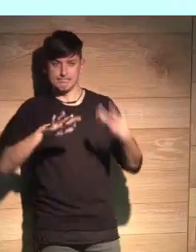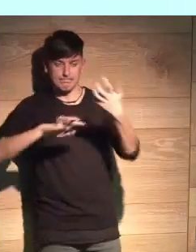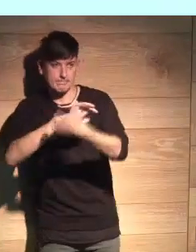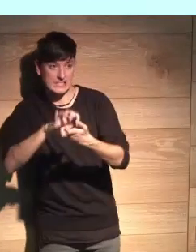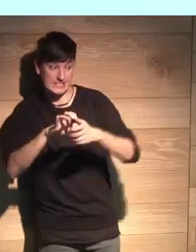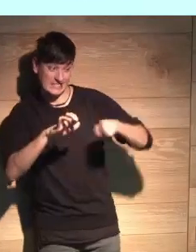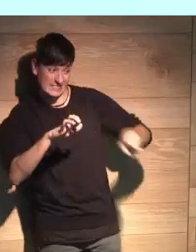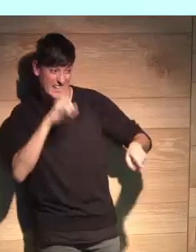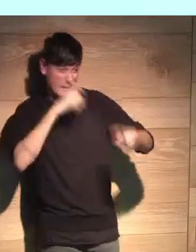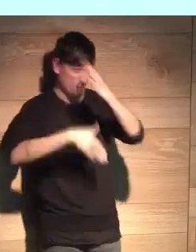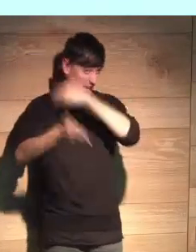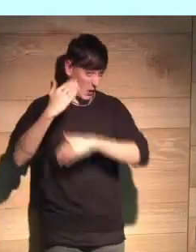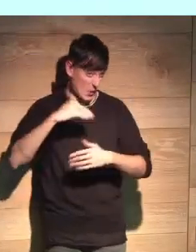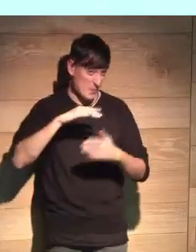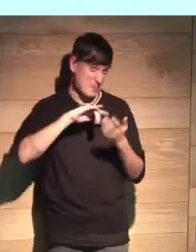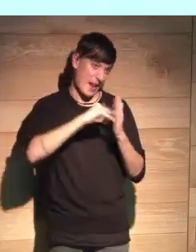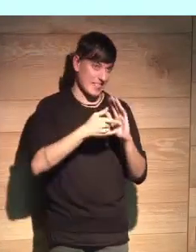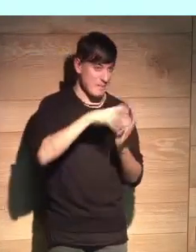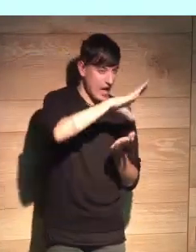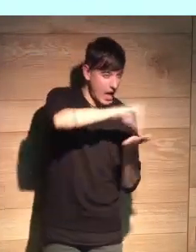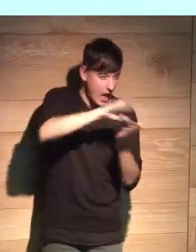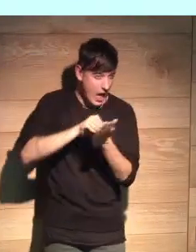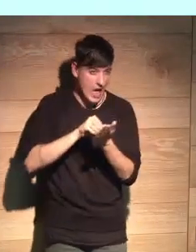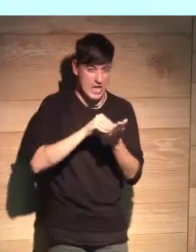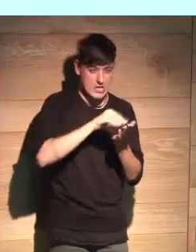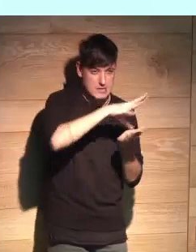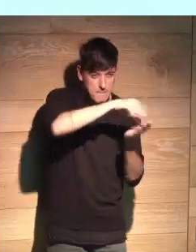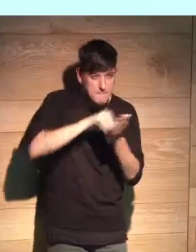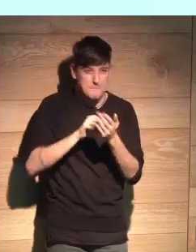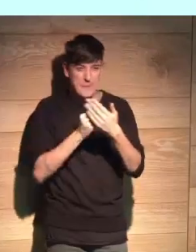the paradigm, the old paradigm in this case,